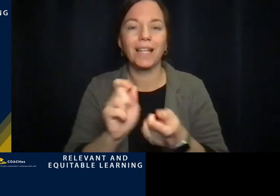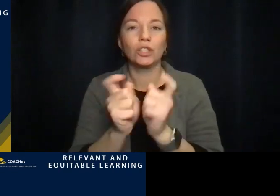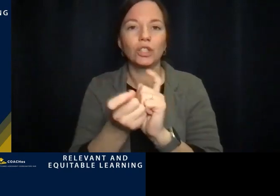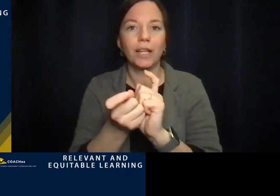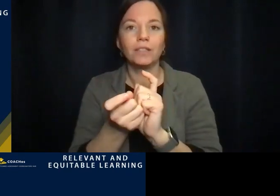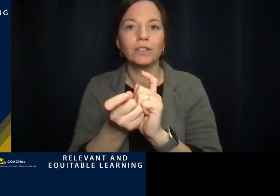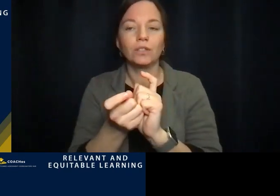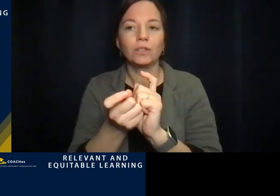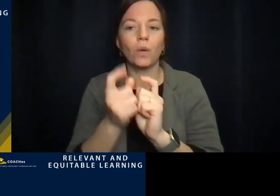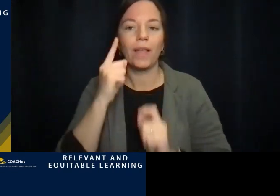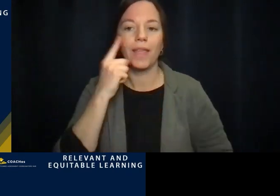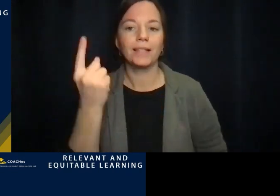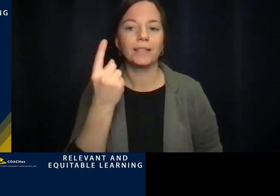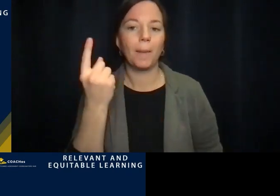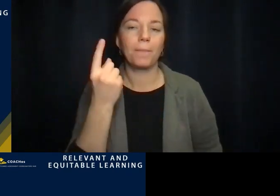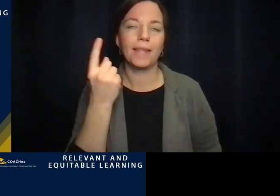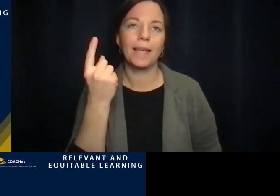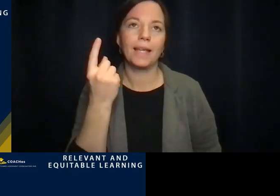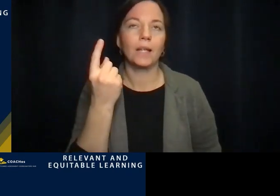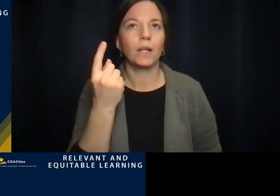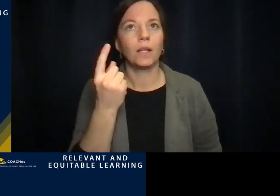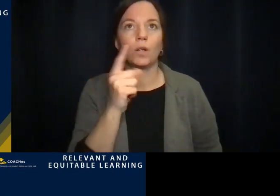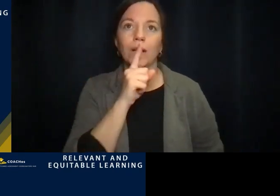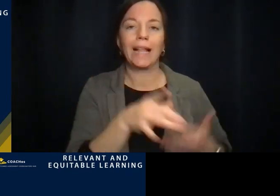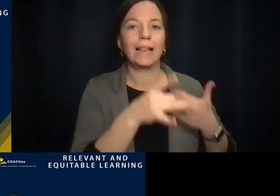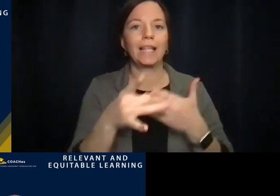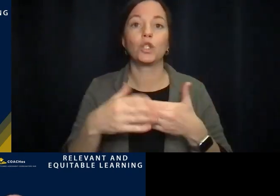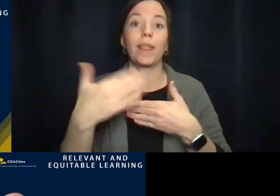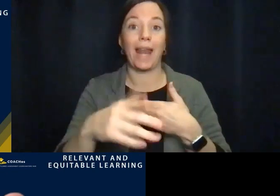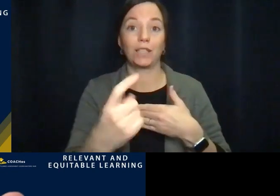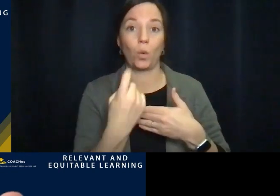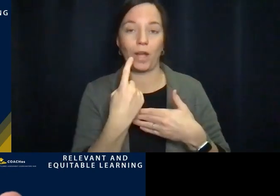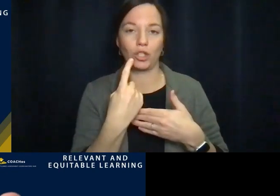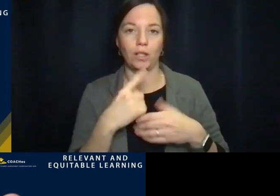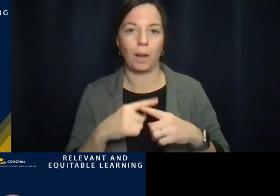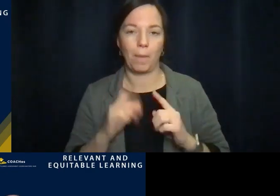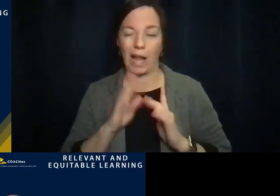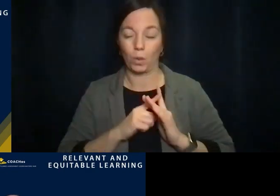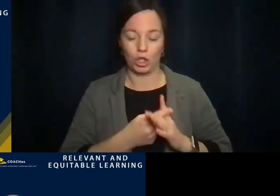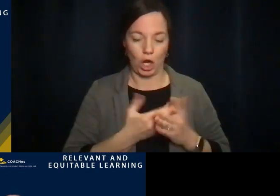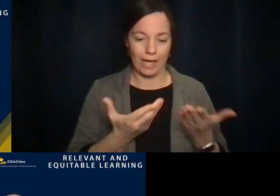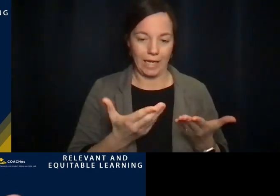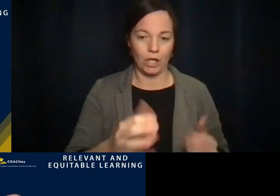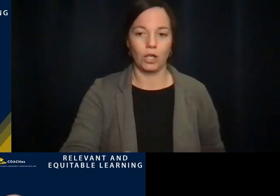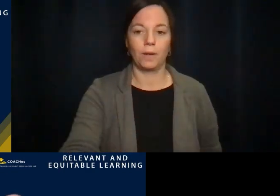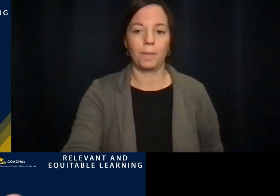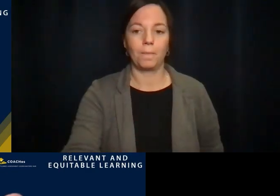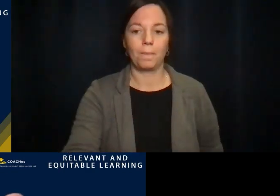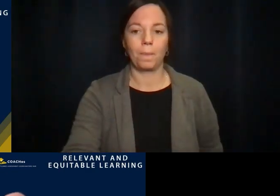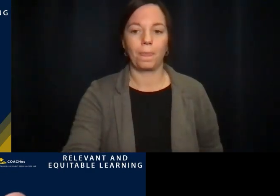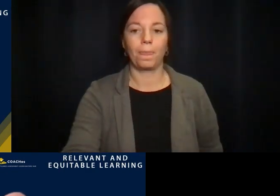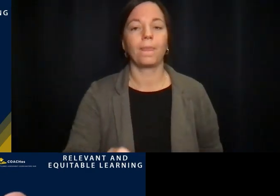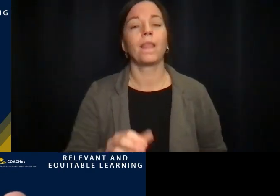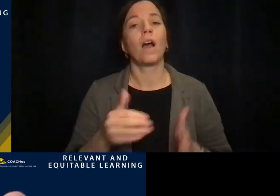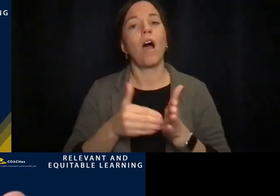something that it leads into kind of the next question that you had, but I'll start it here, is a lot of the times I've